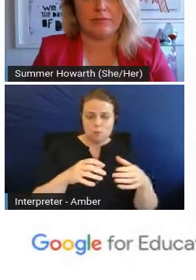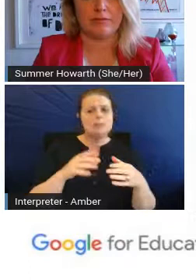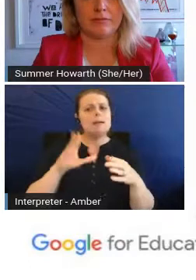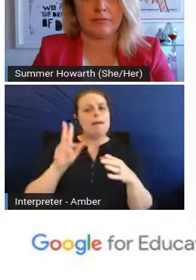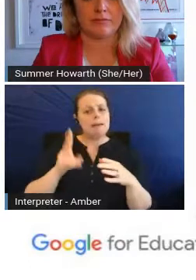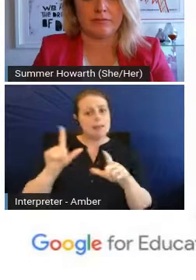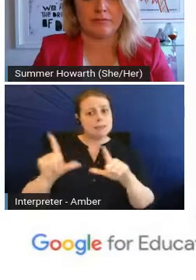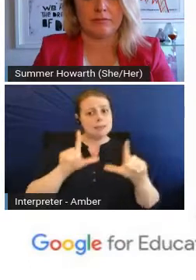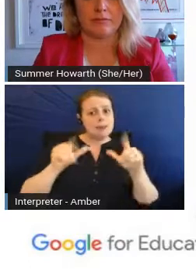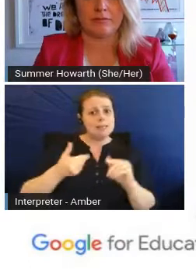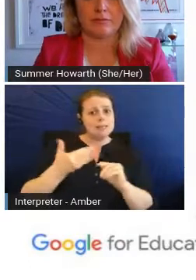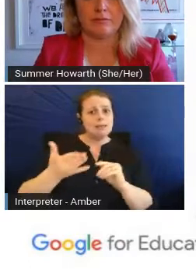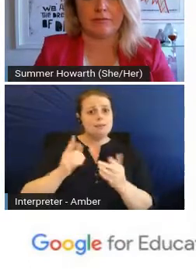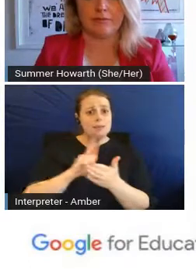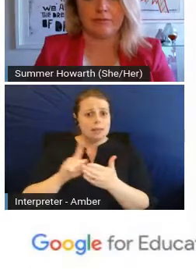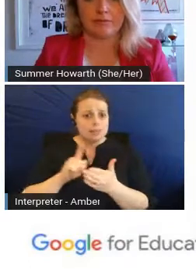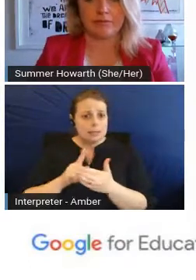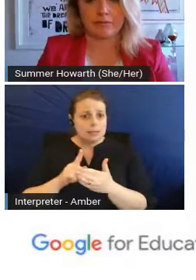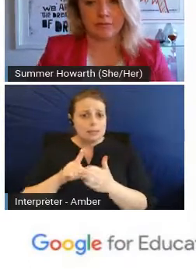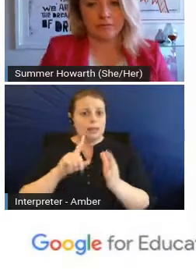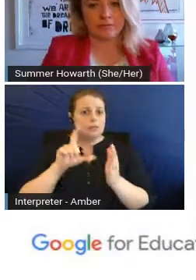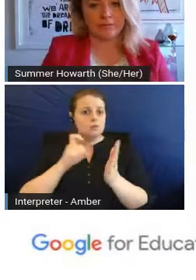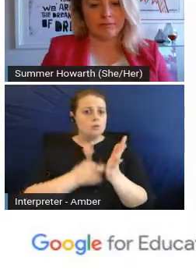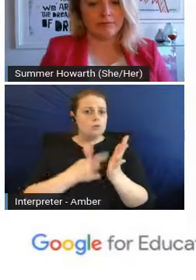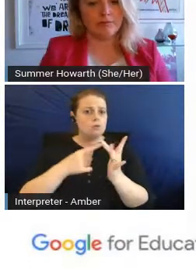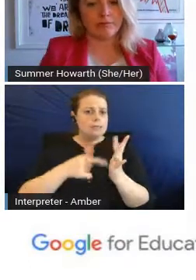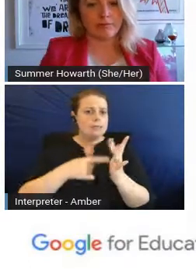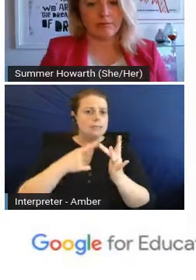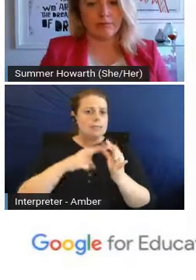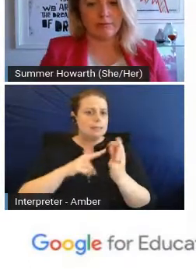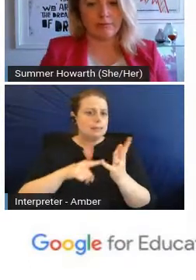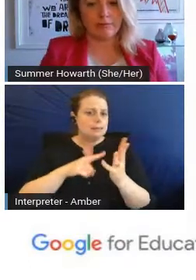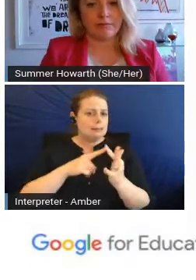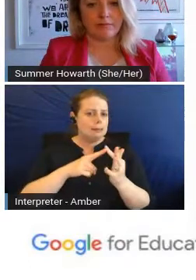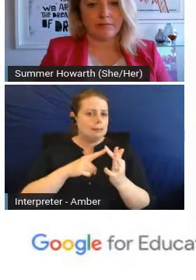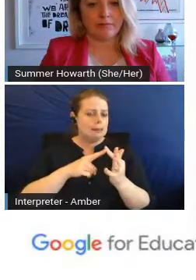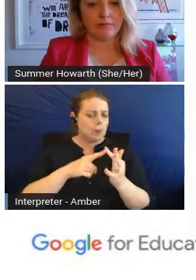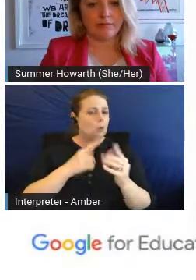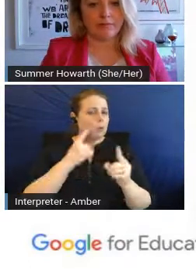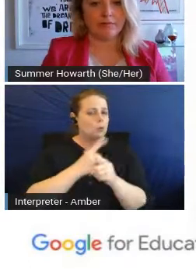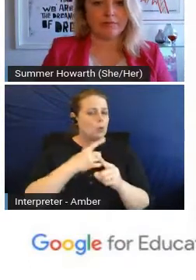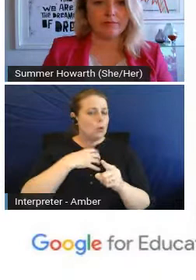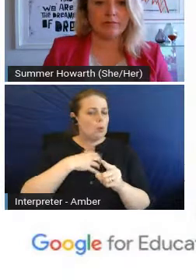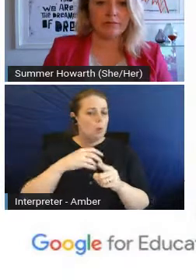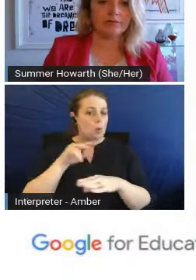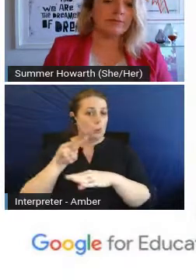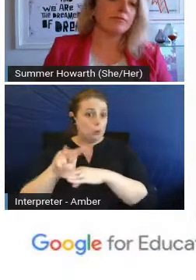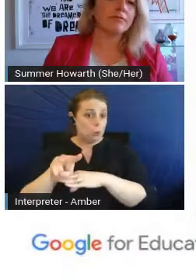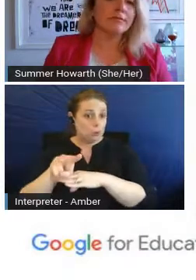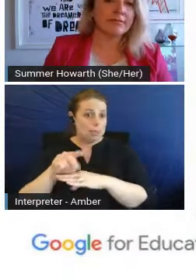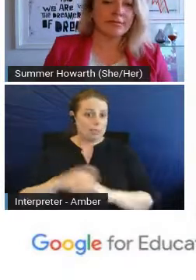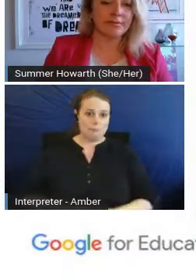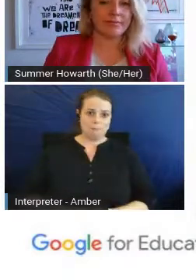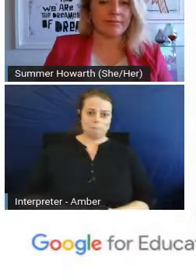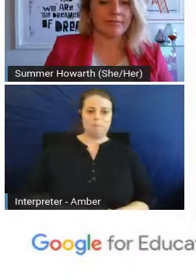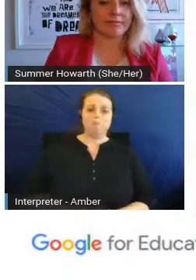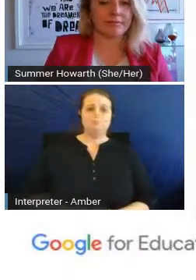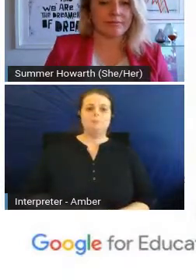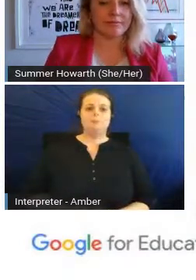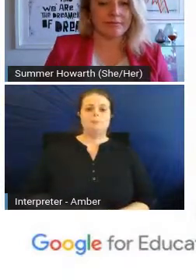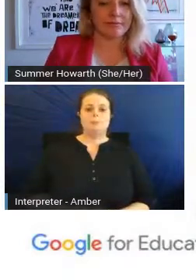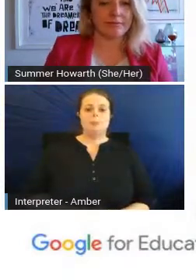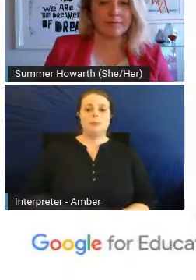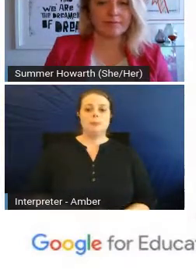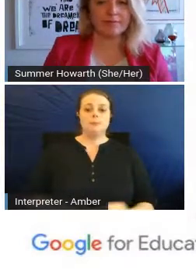of critique. So the idea of giving students critique. And we're going to talk a little bit more about that in 2 weeks' time. The